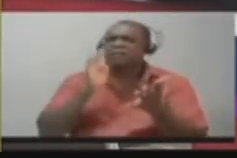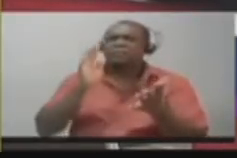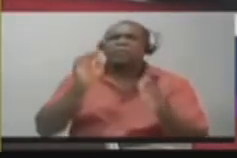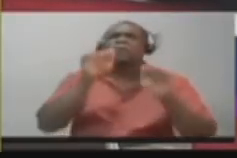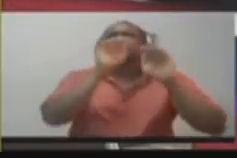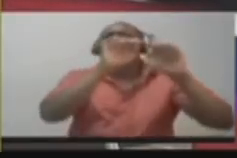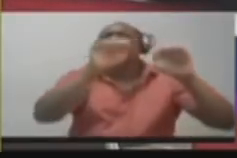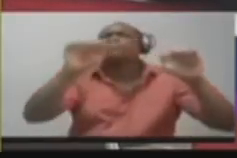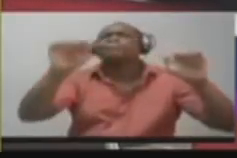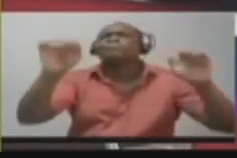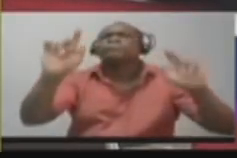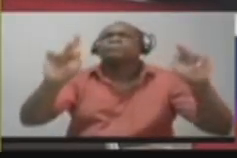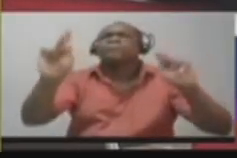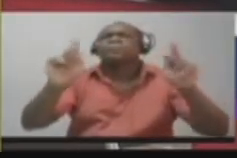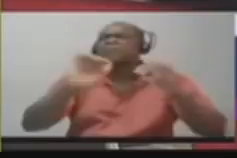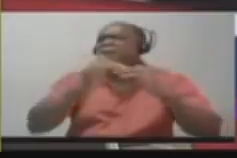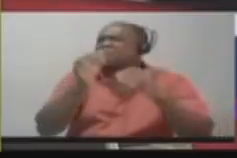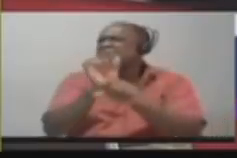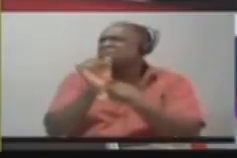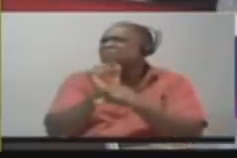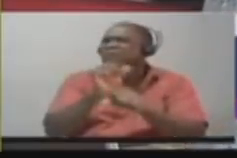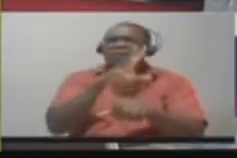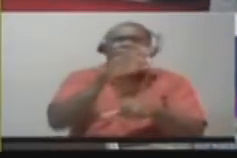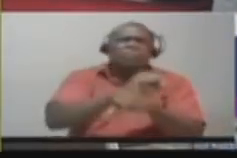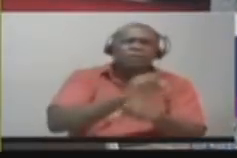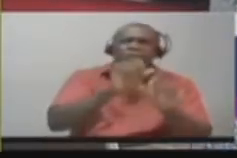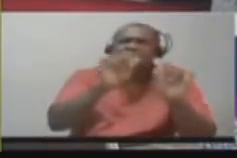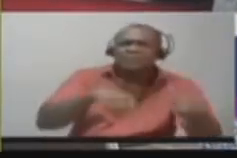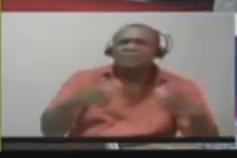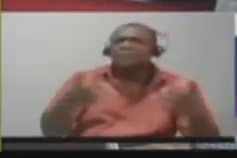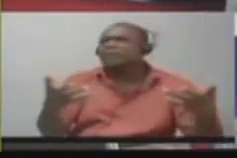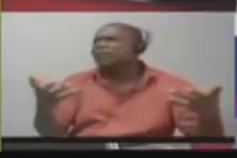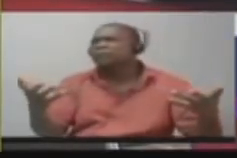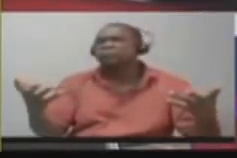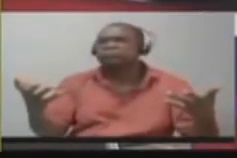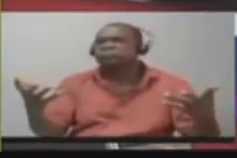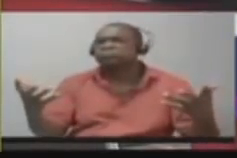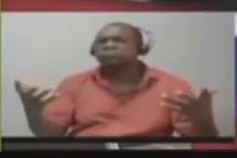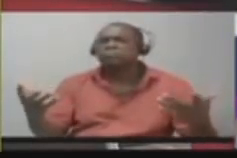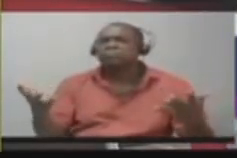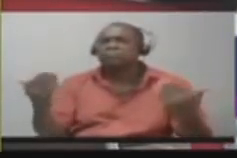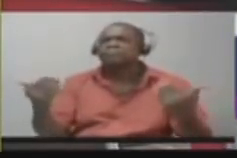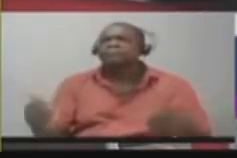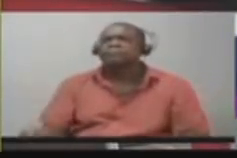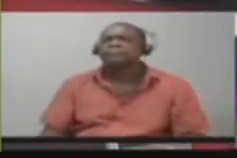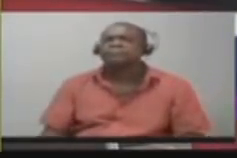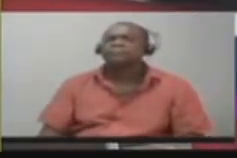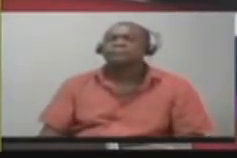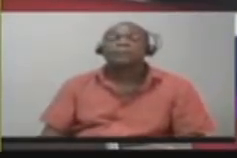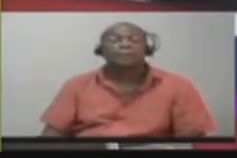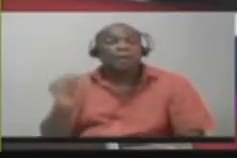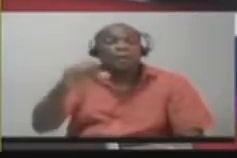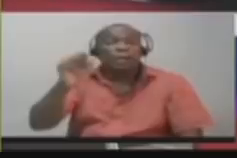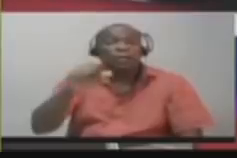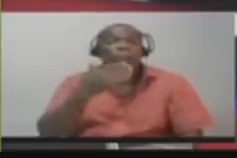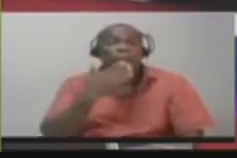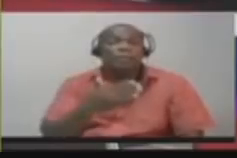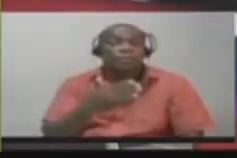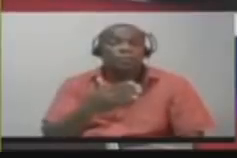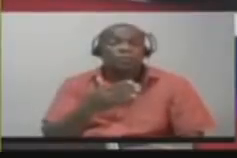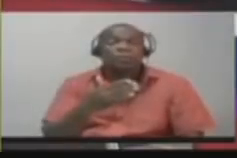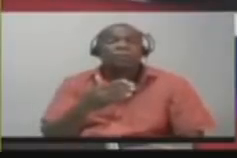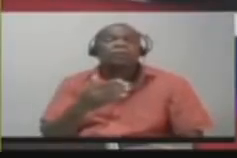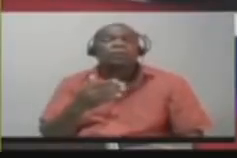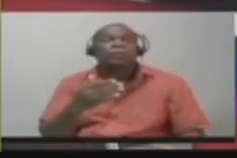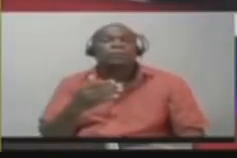An appointment system? Are they going to be? How is that? Yes, thank you very much for the question. Yes. So they have already reached out